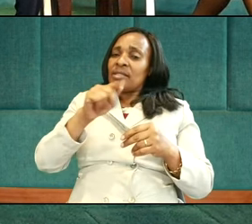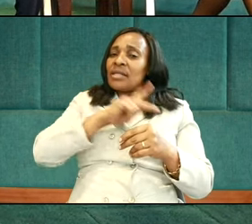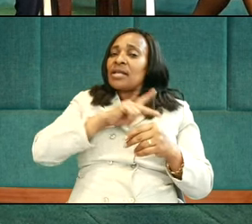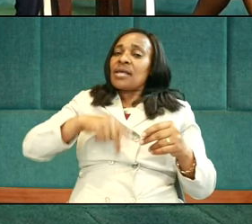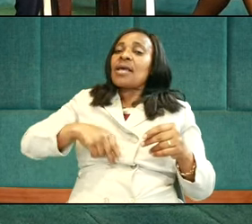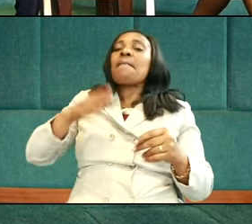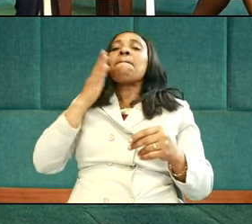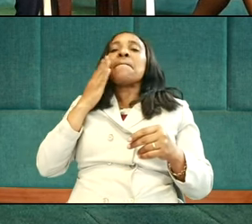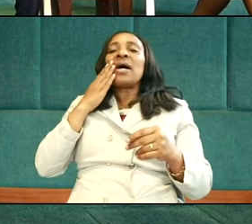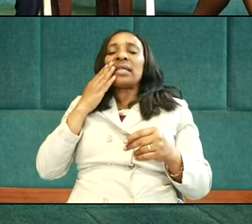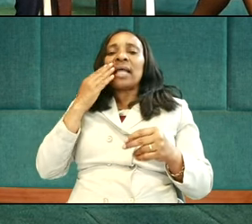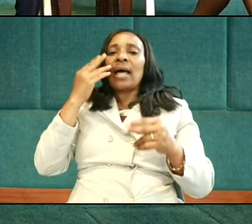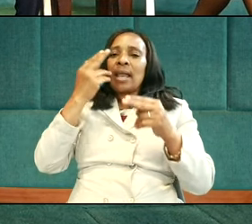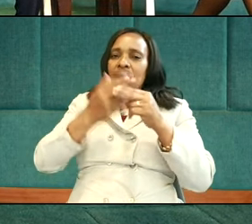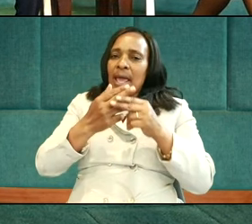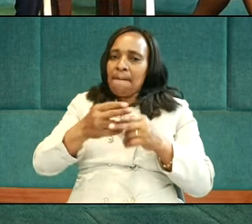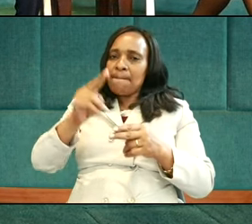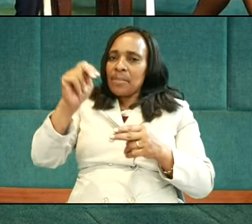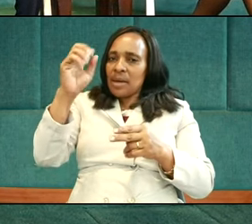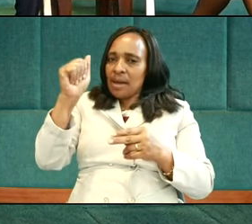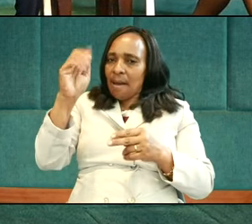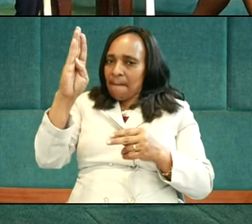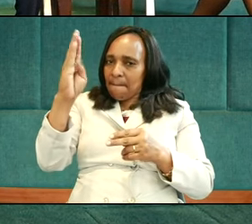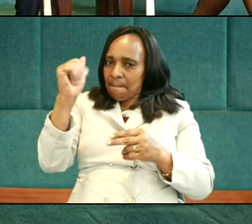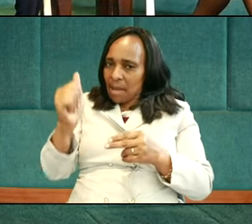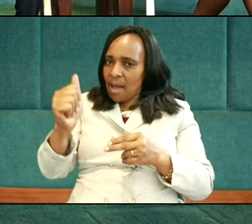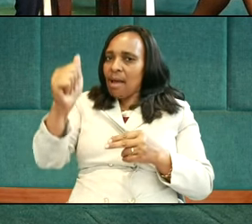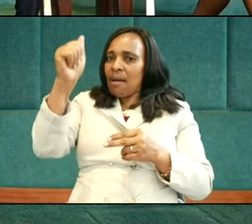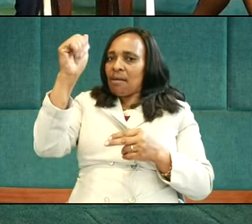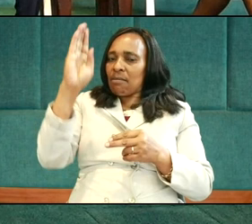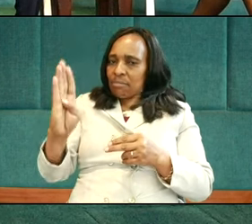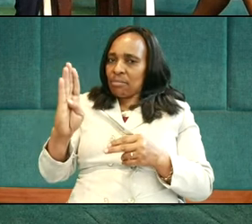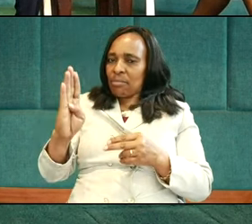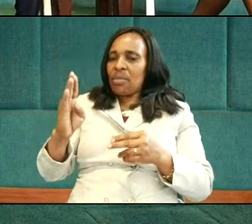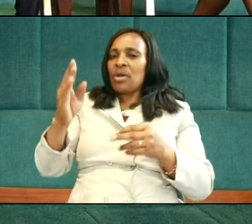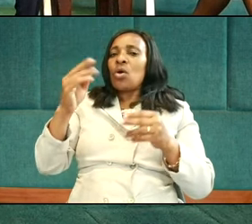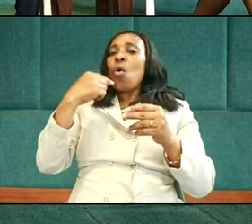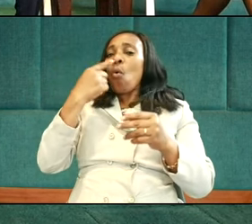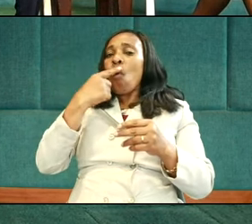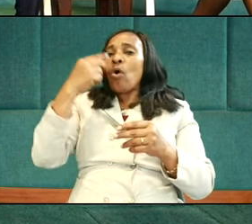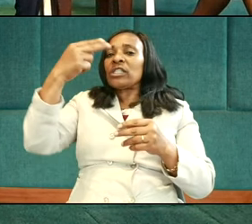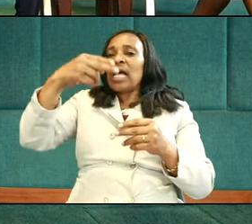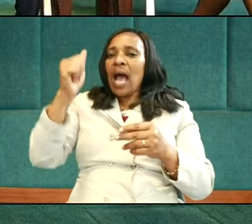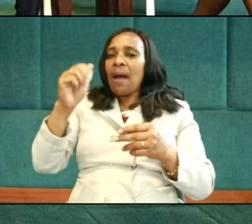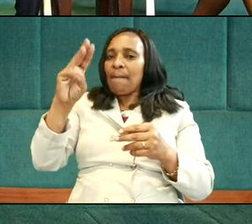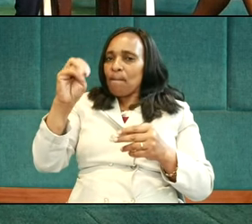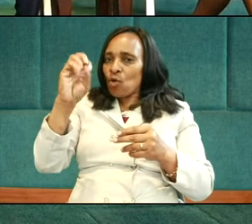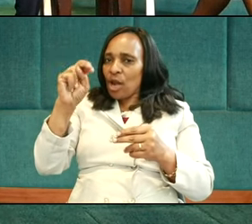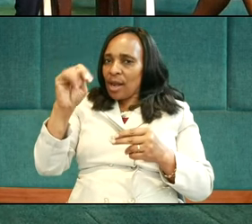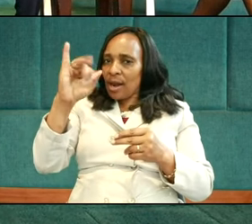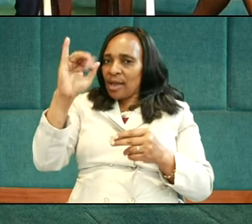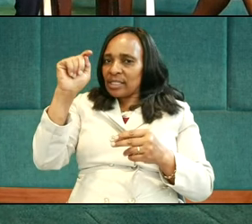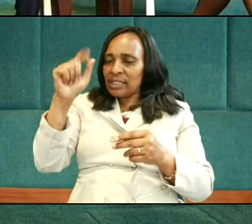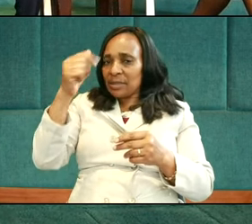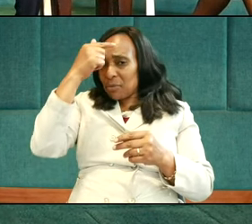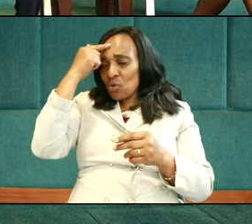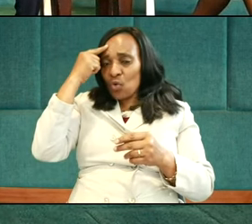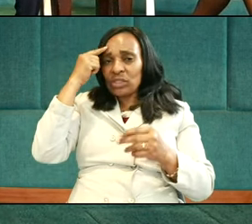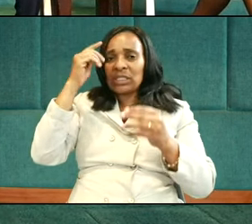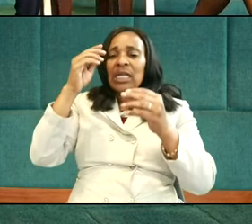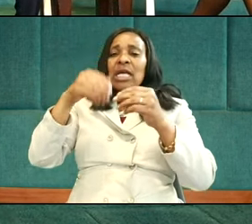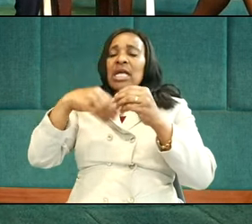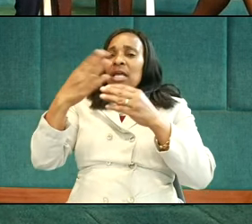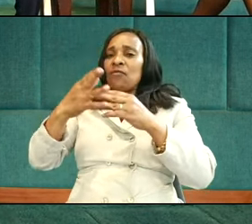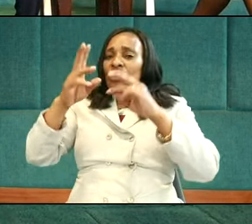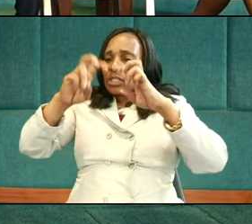His mother's name was Naamah. She was an Ammonite. He did evil because he had not set his heart on seeking